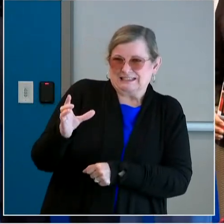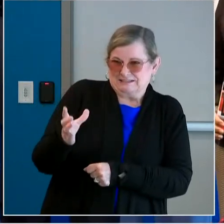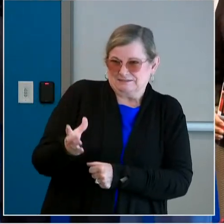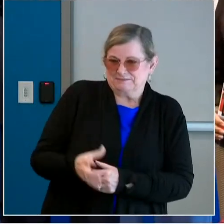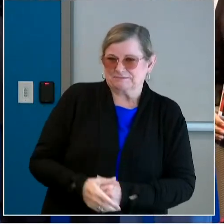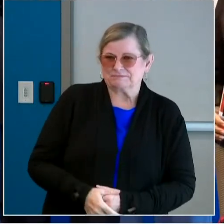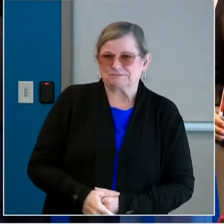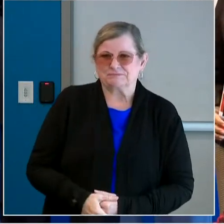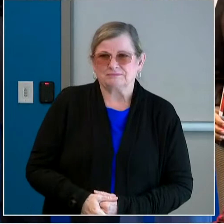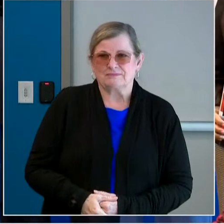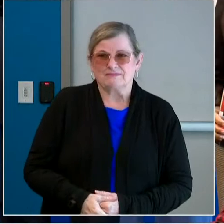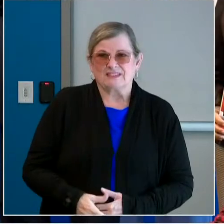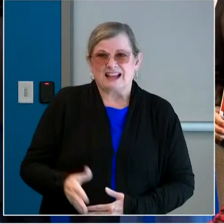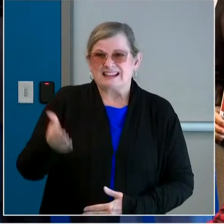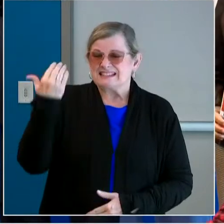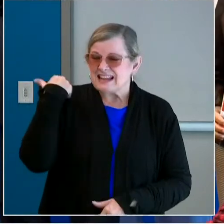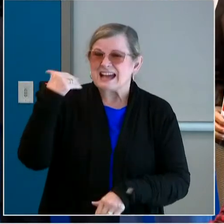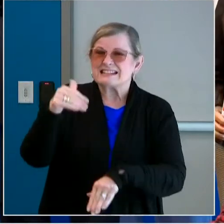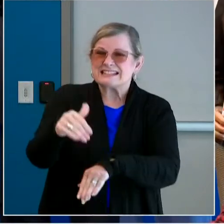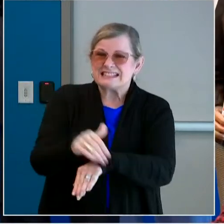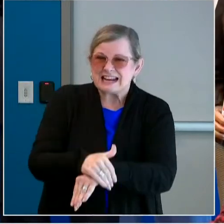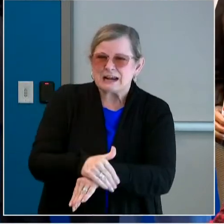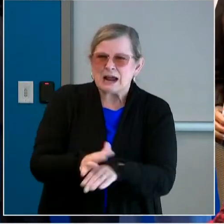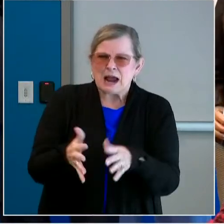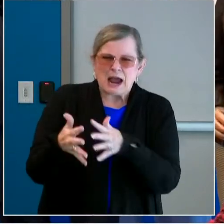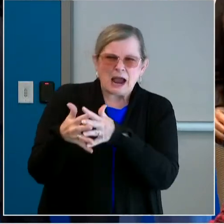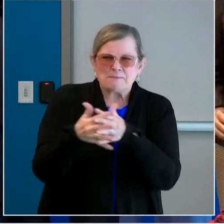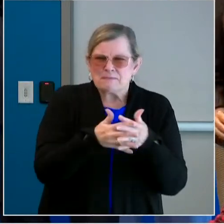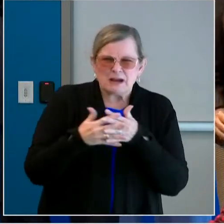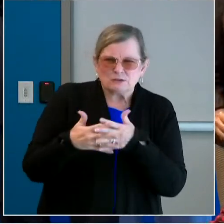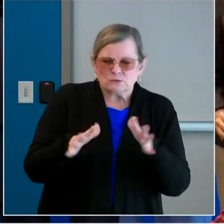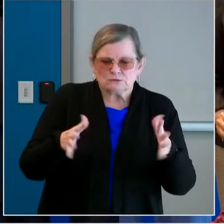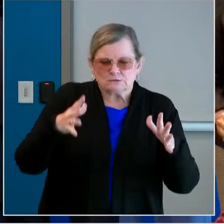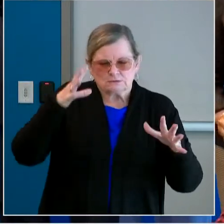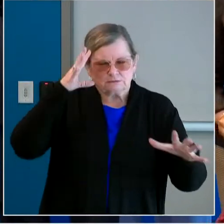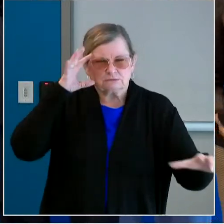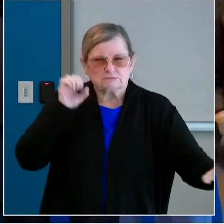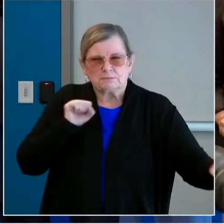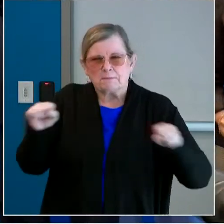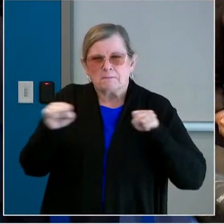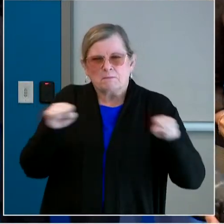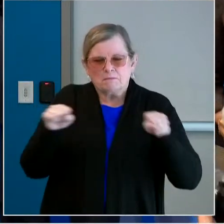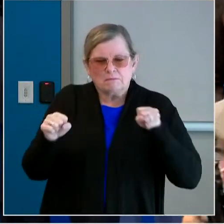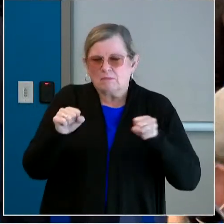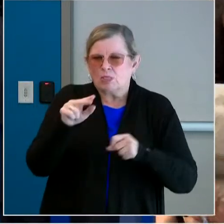were rocked by the news that we heard that this